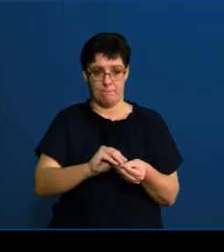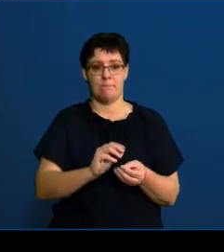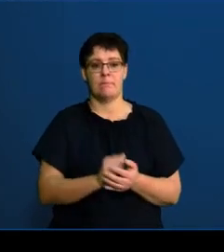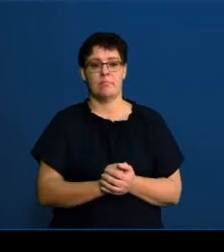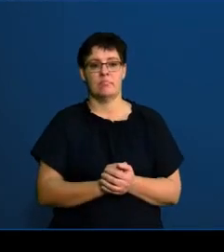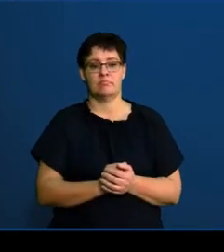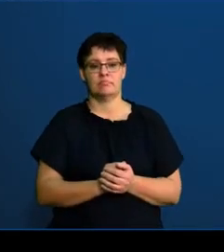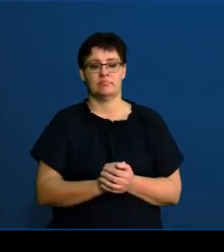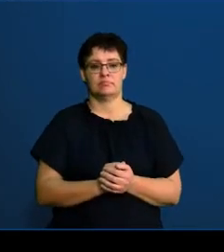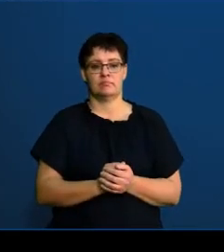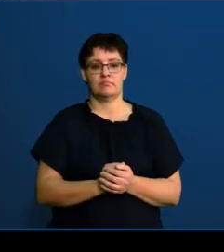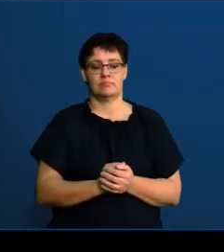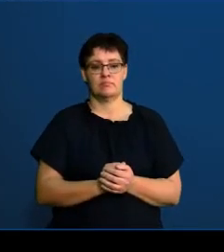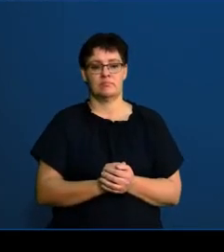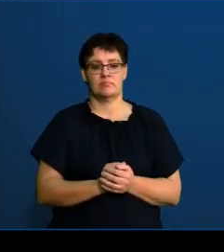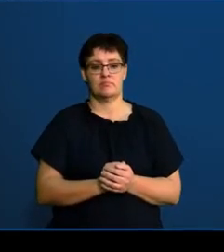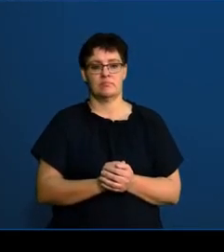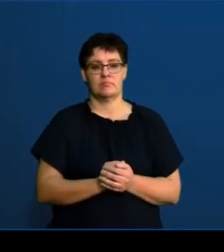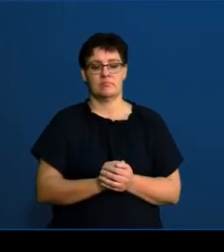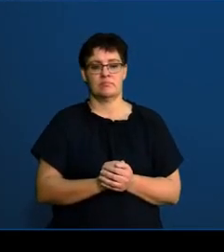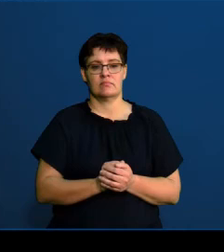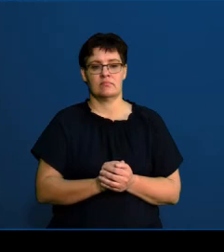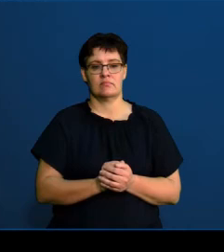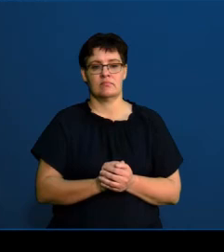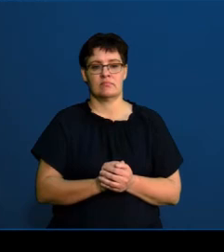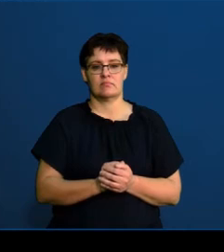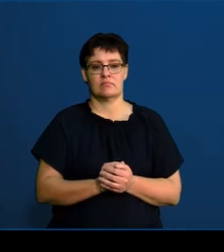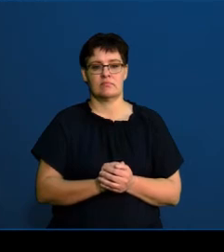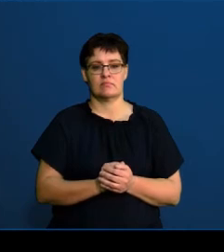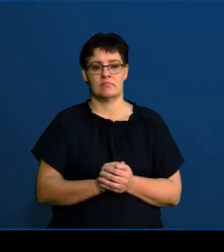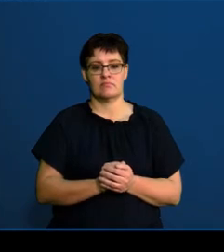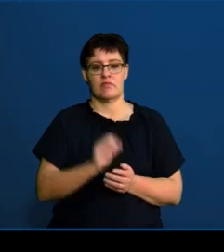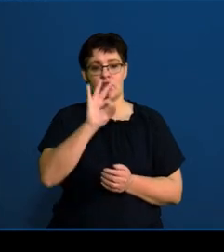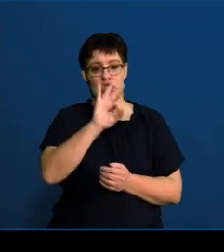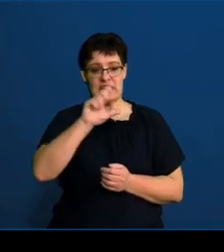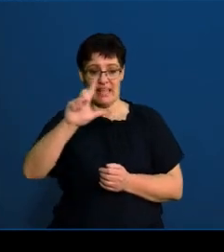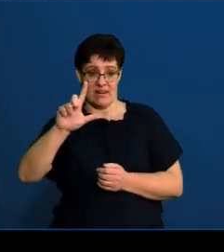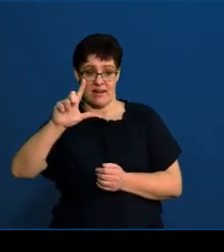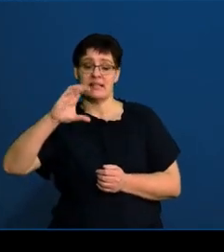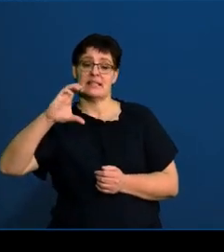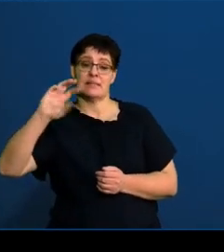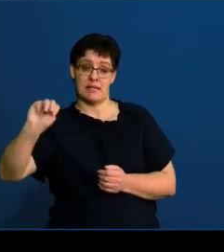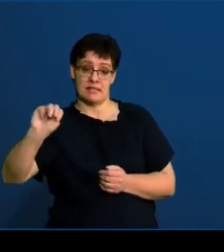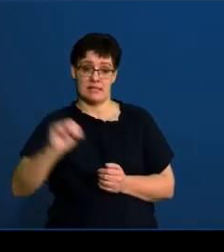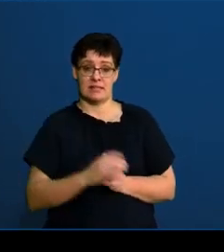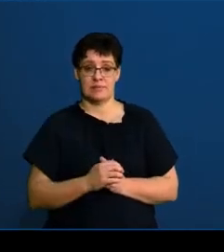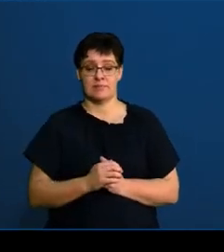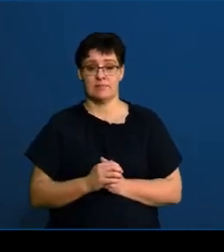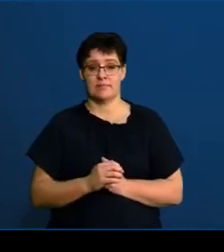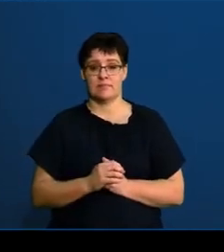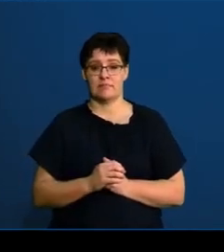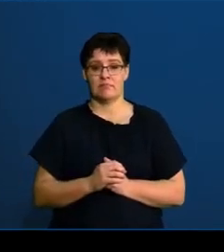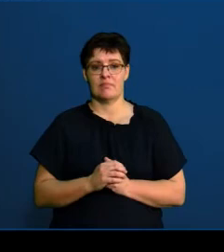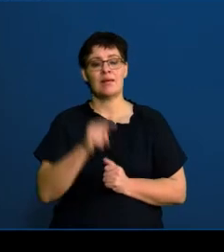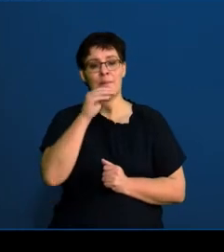my 18.5, basically times 2, gives me 37 centimeters. So that's